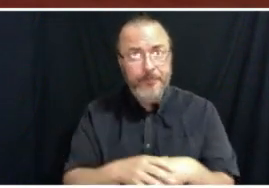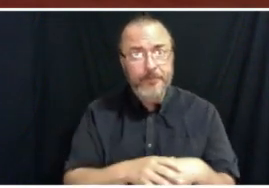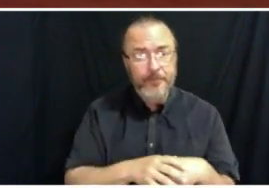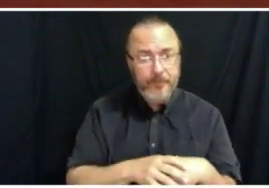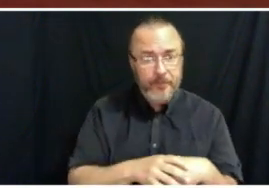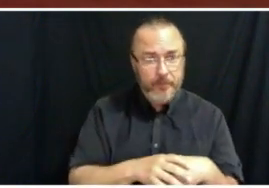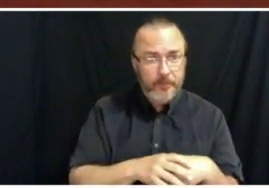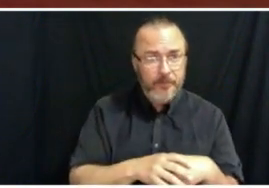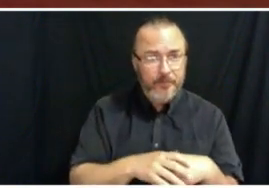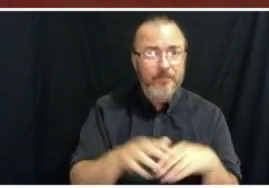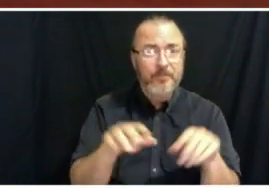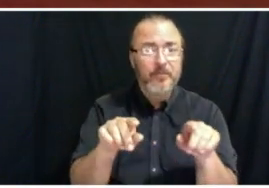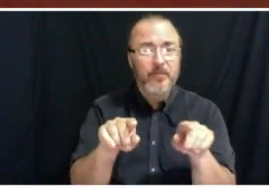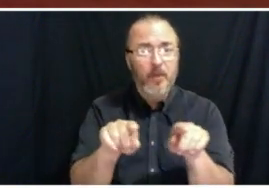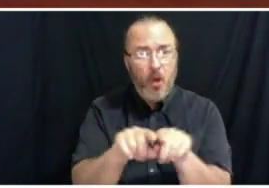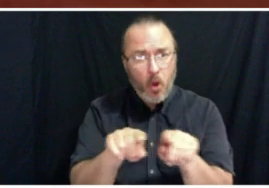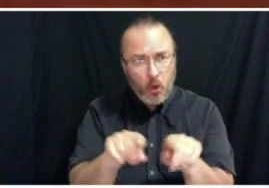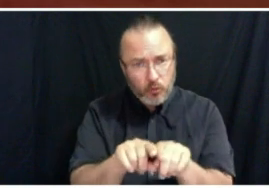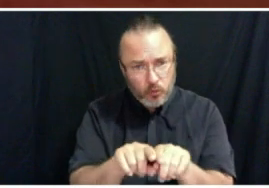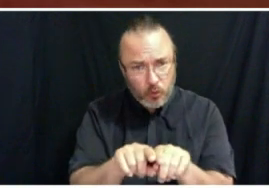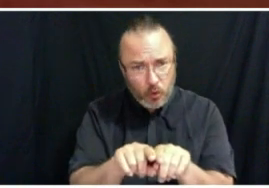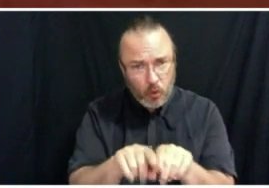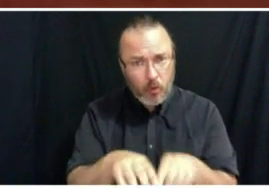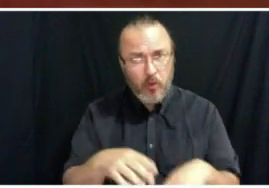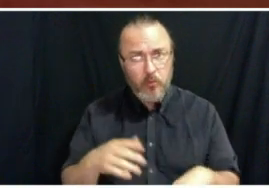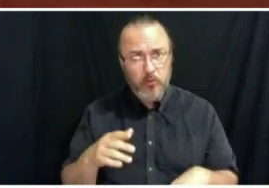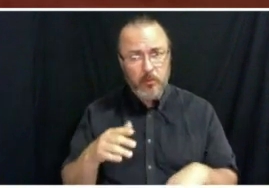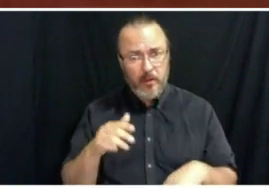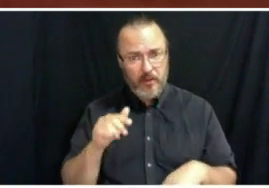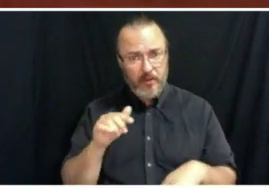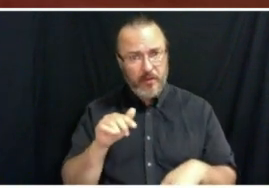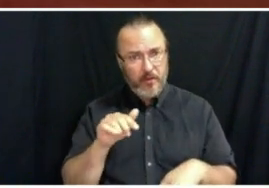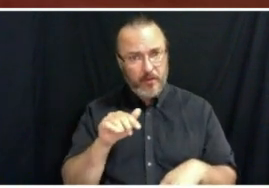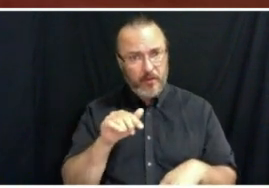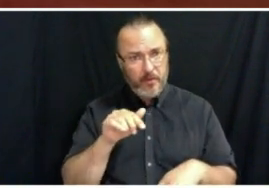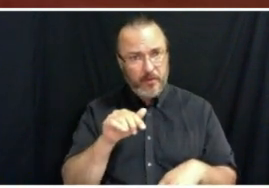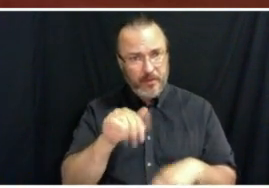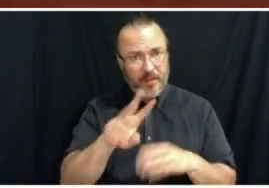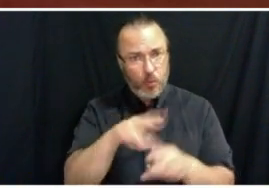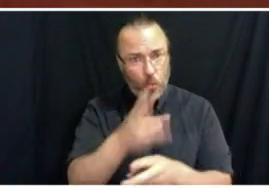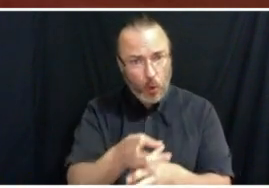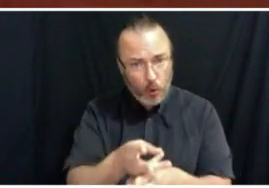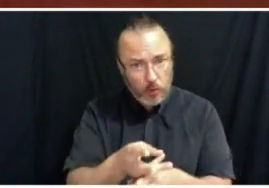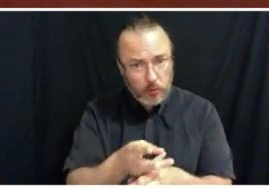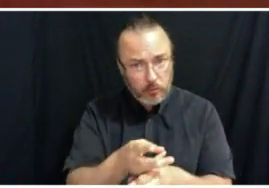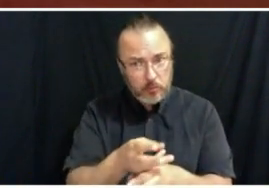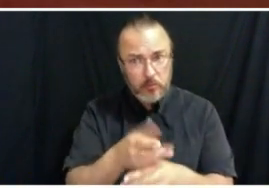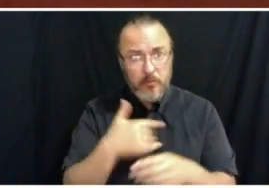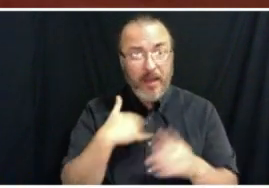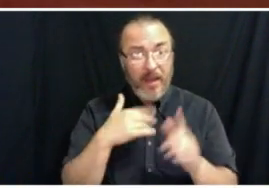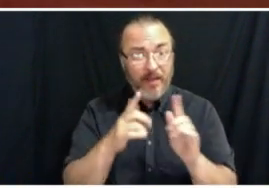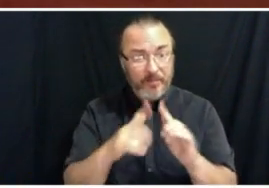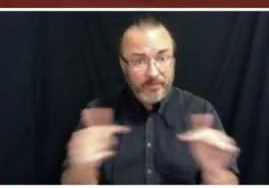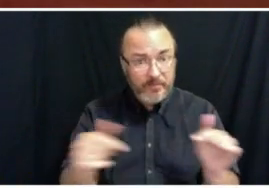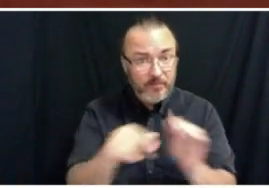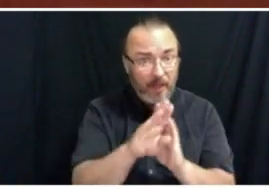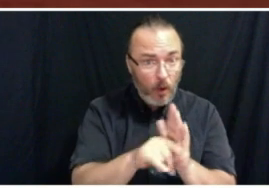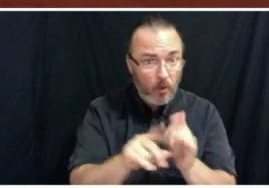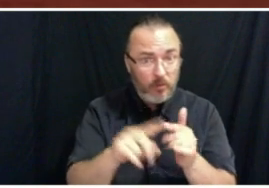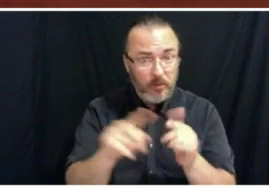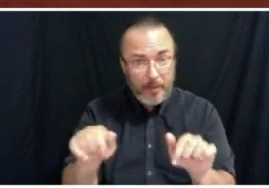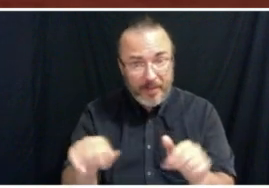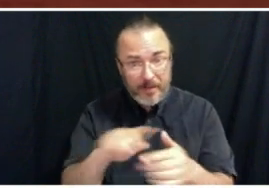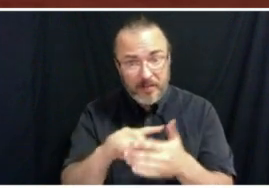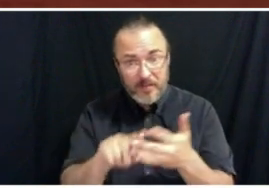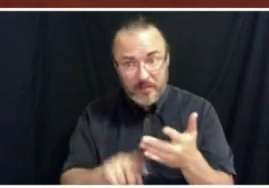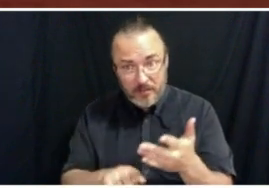us that we still live in the world where people's identity, background, and ability continue to